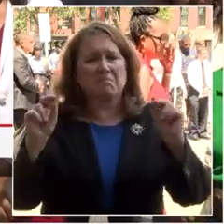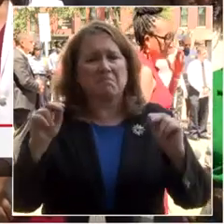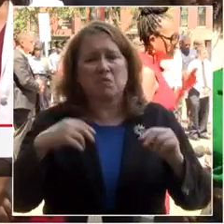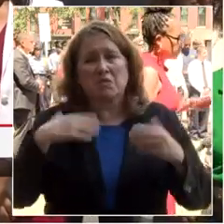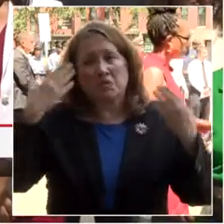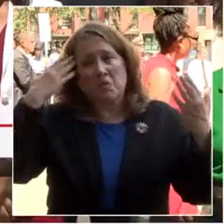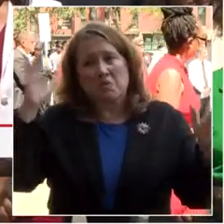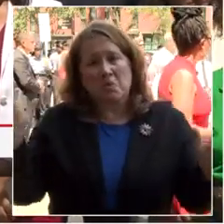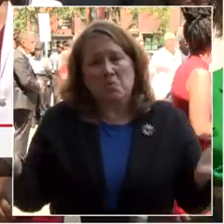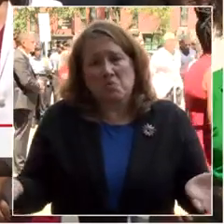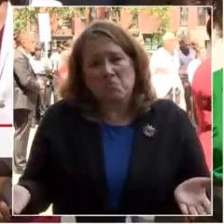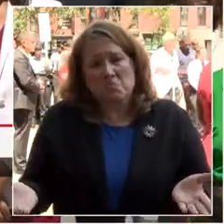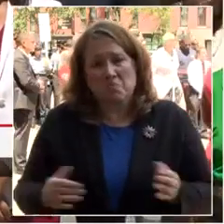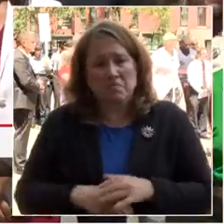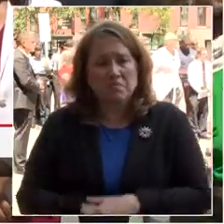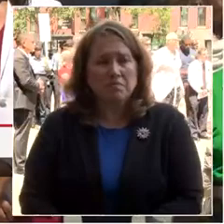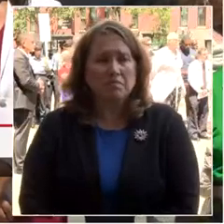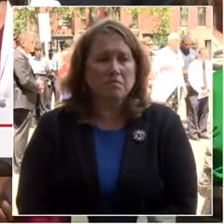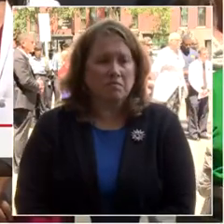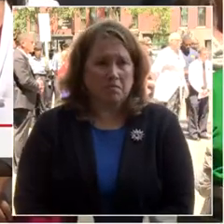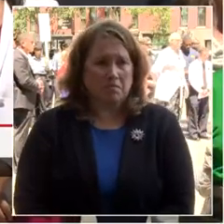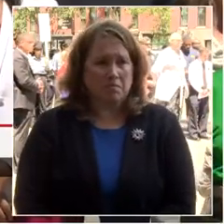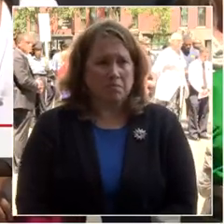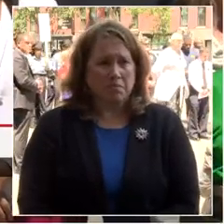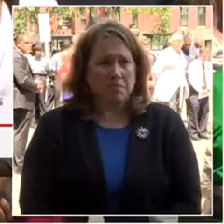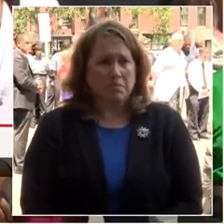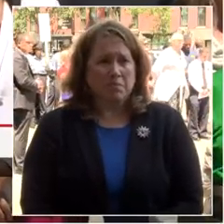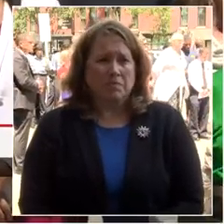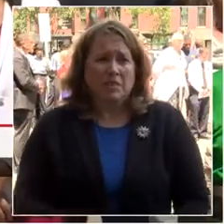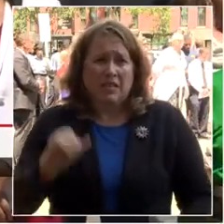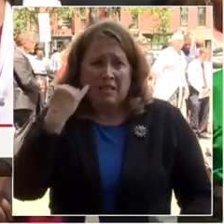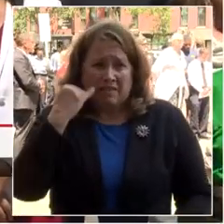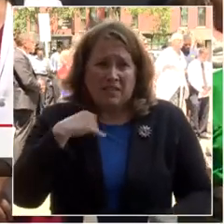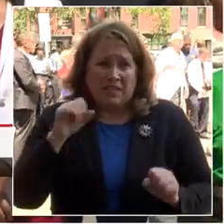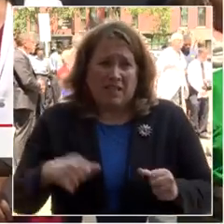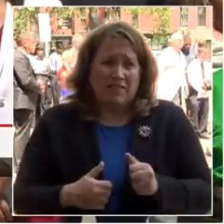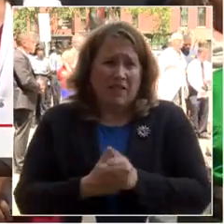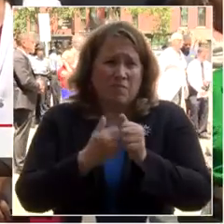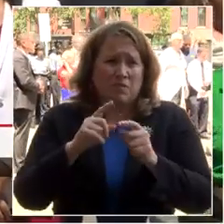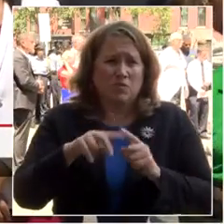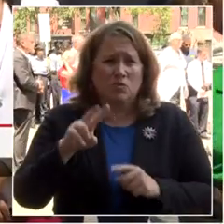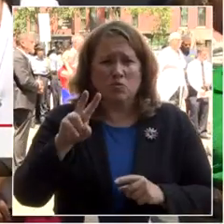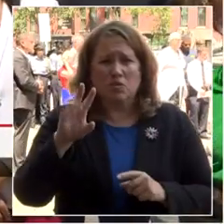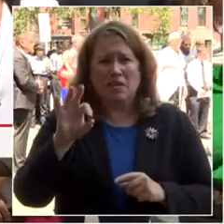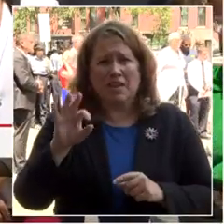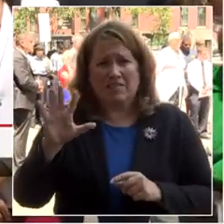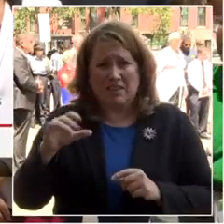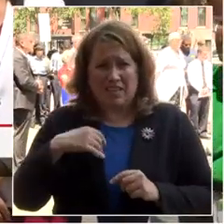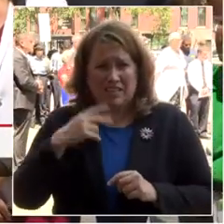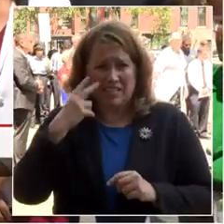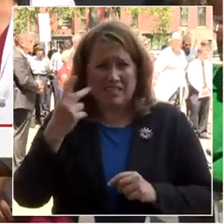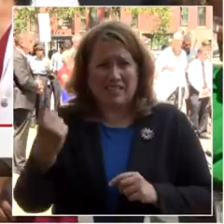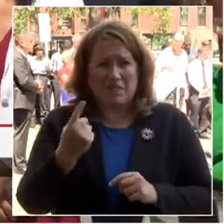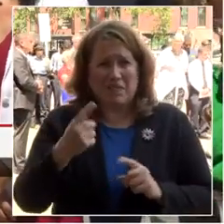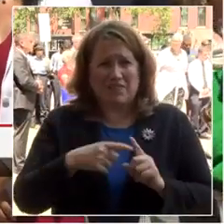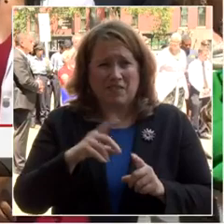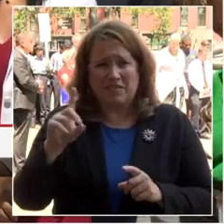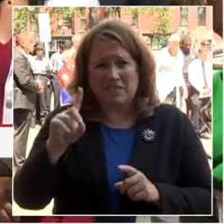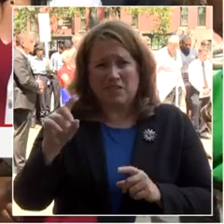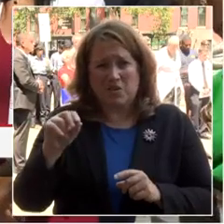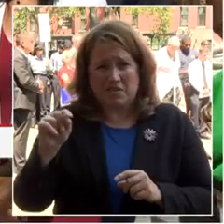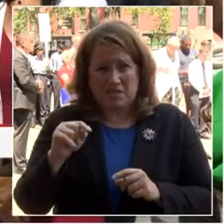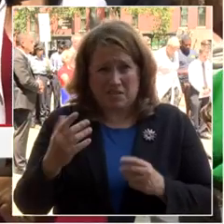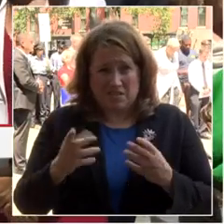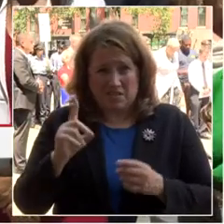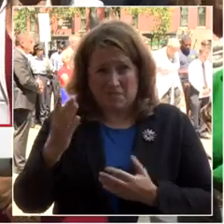Okay. Mayor Bowser, if I could follow up on the 295 question. I see you have somebody here from DDOT. Can you give us, or maybe DDOT has